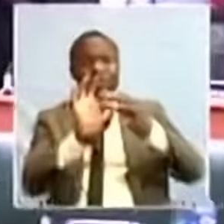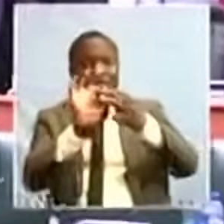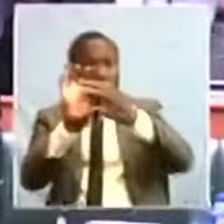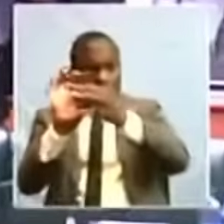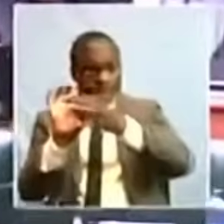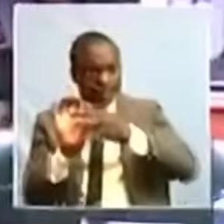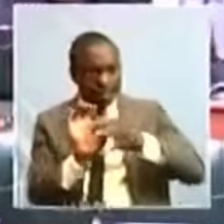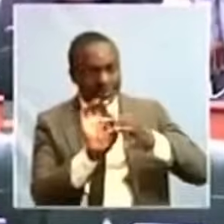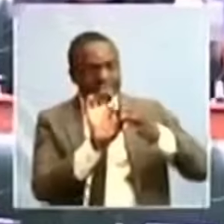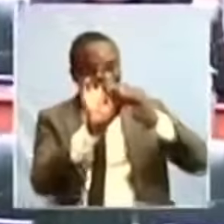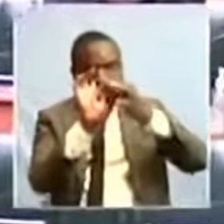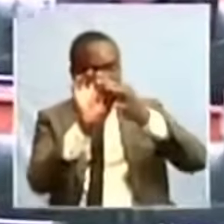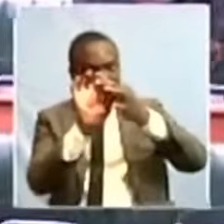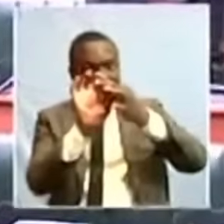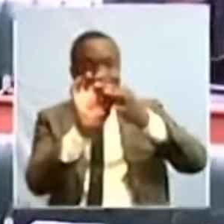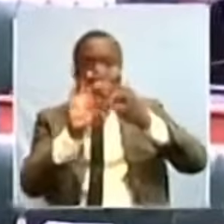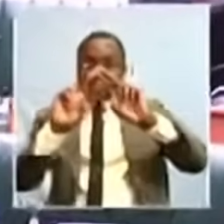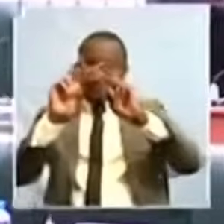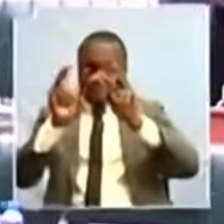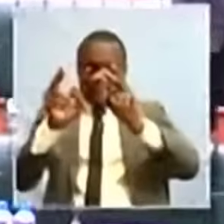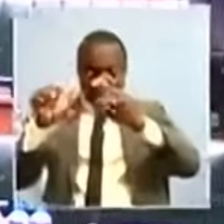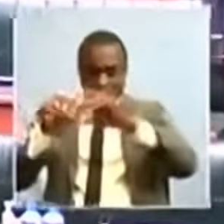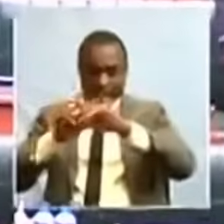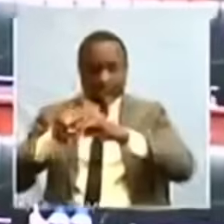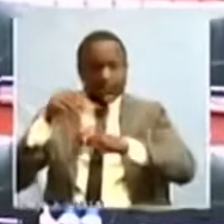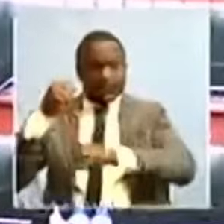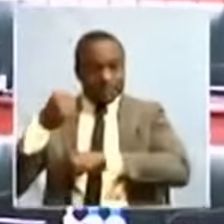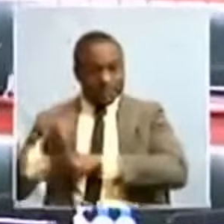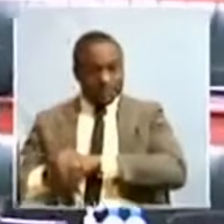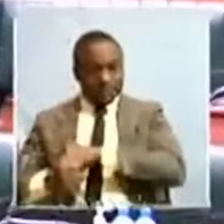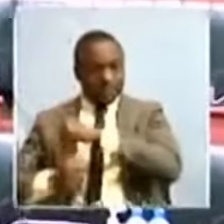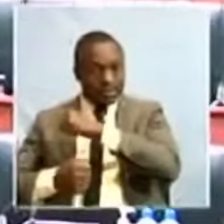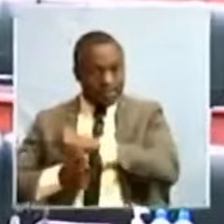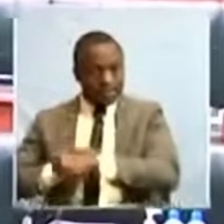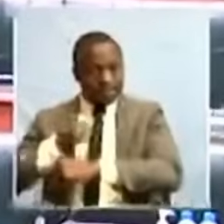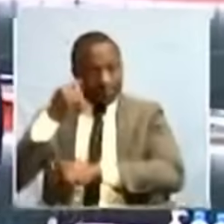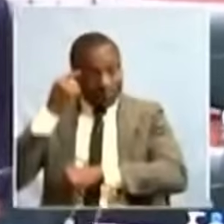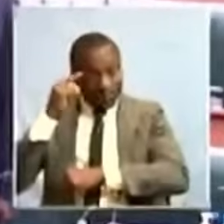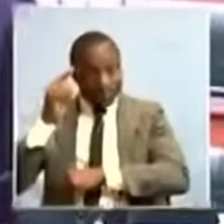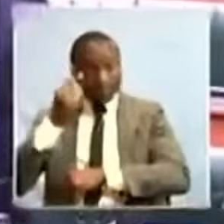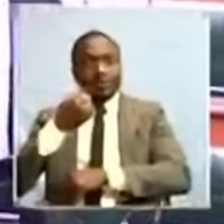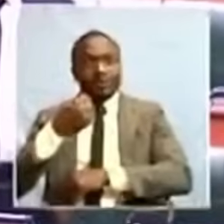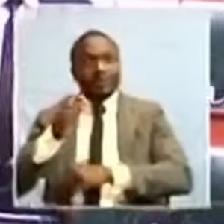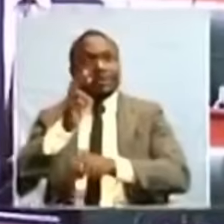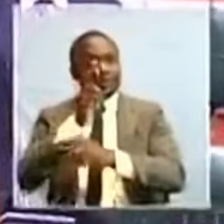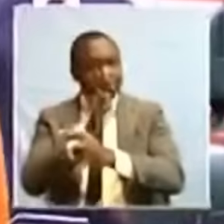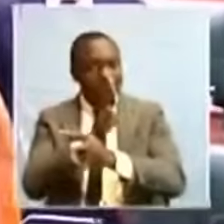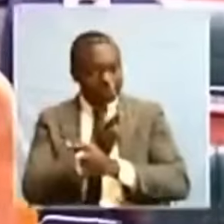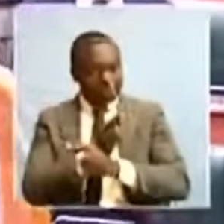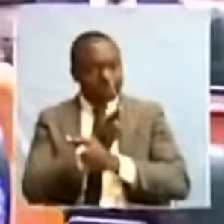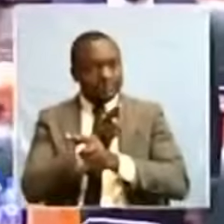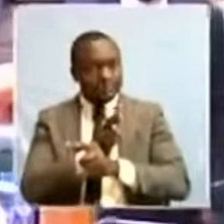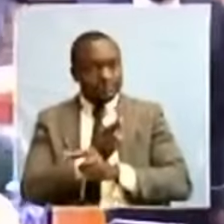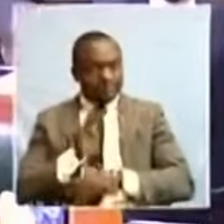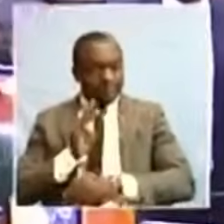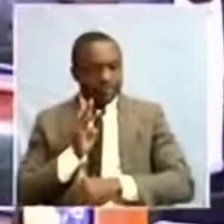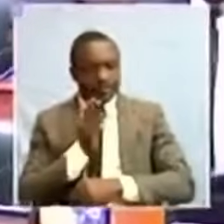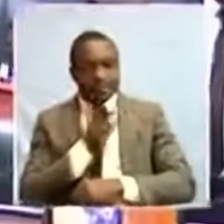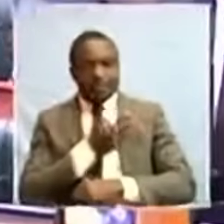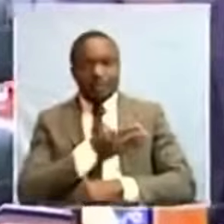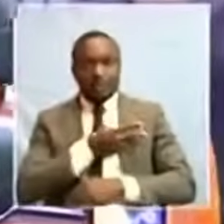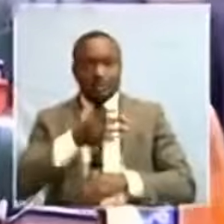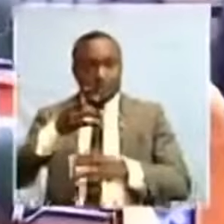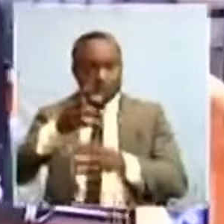in unity, victors in the struggle for our rights.